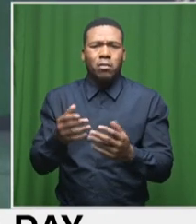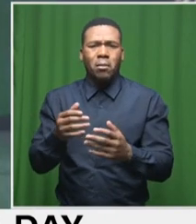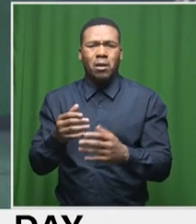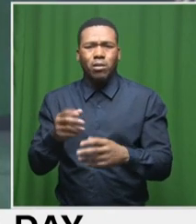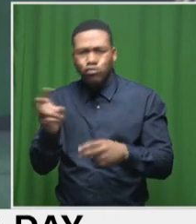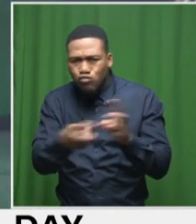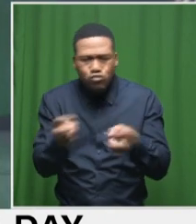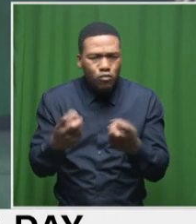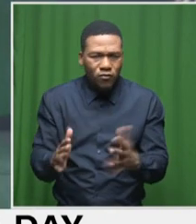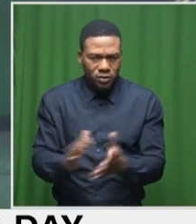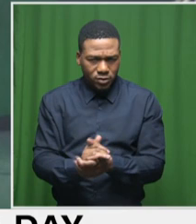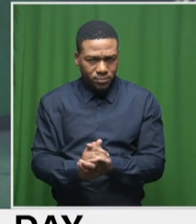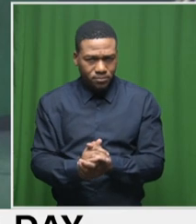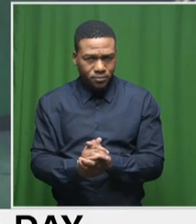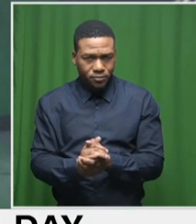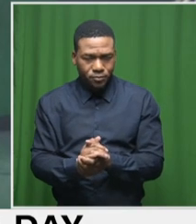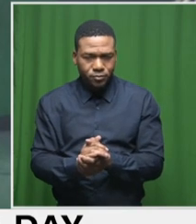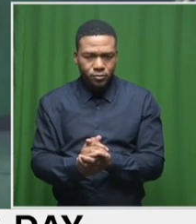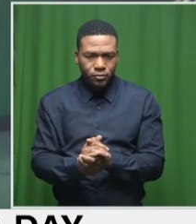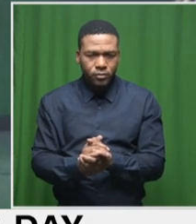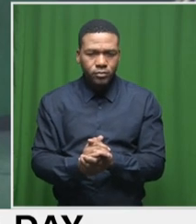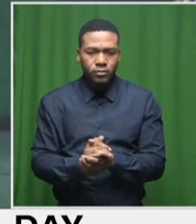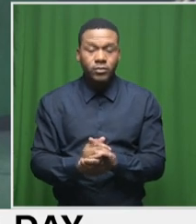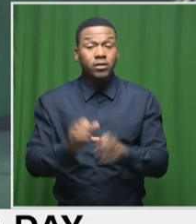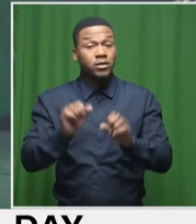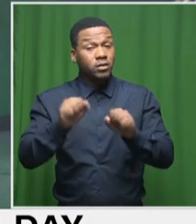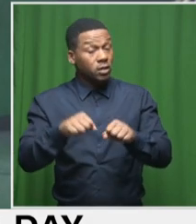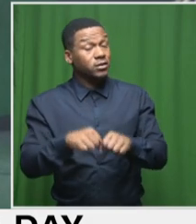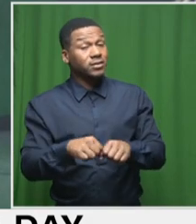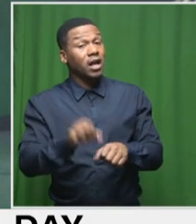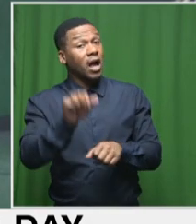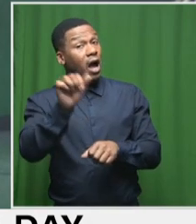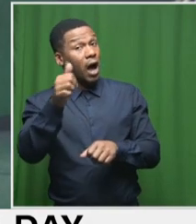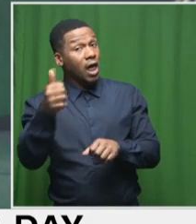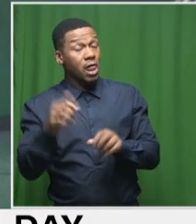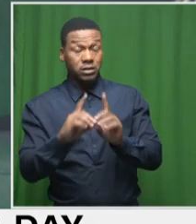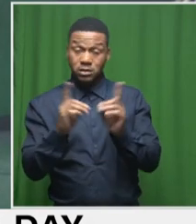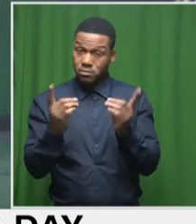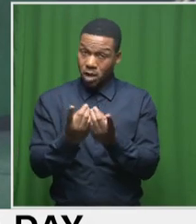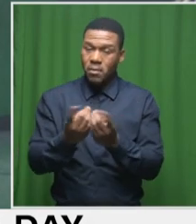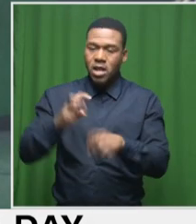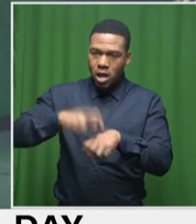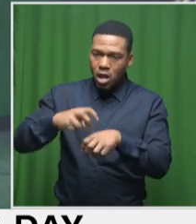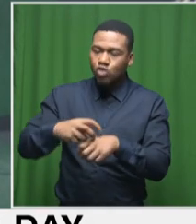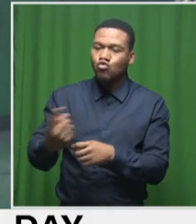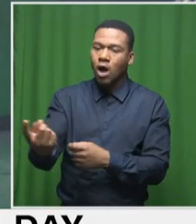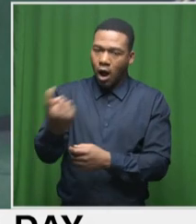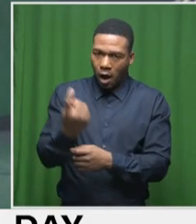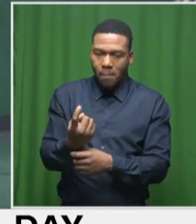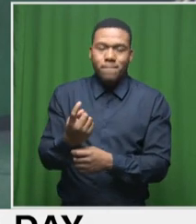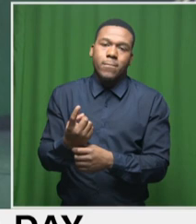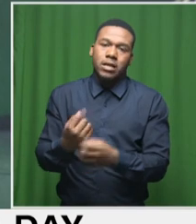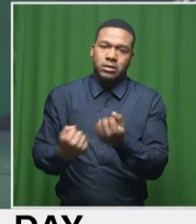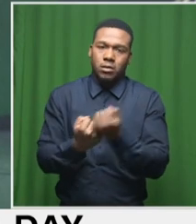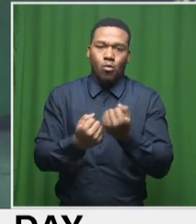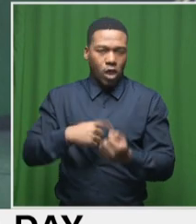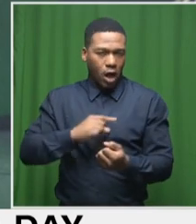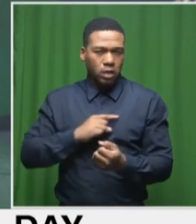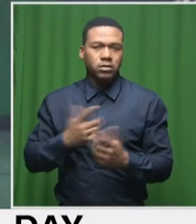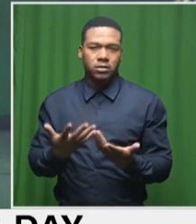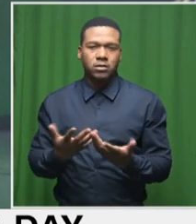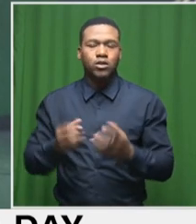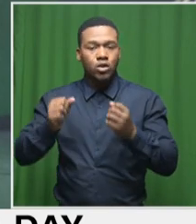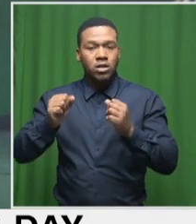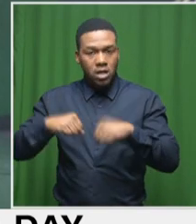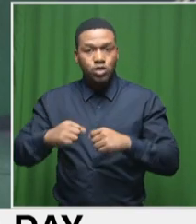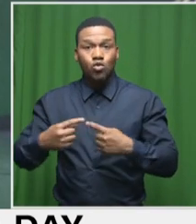is so important, because all the other departments, they need to come on board, because if we are alerted of the movement of